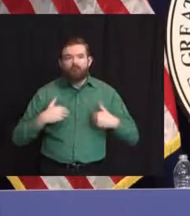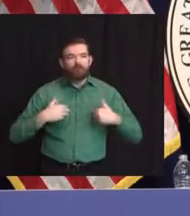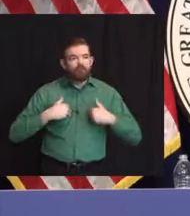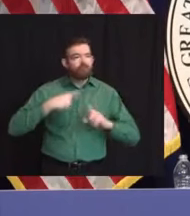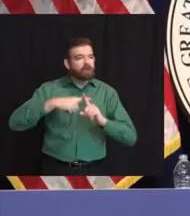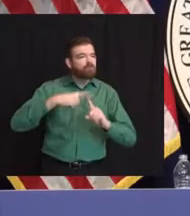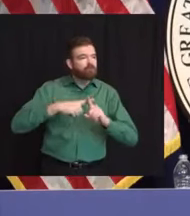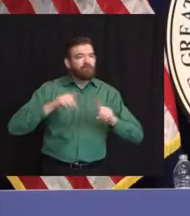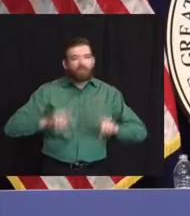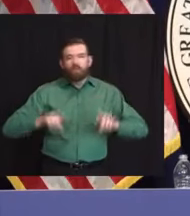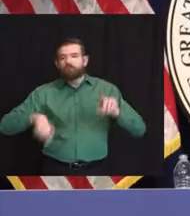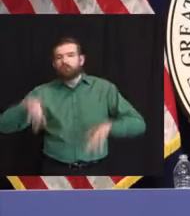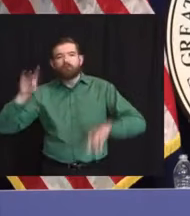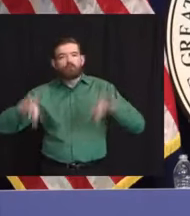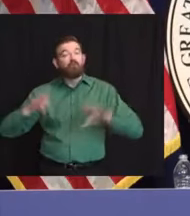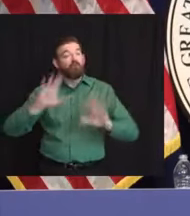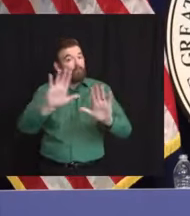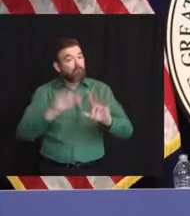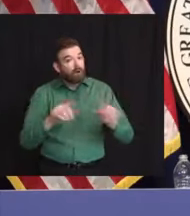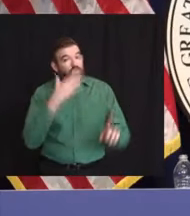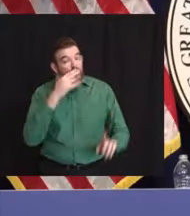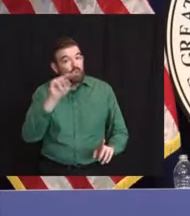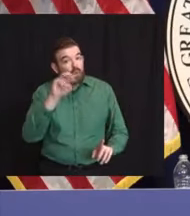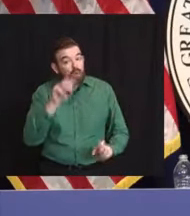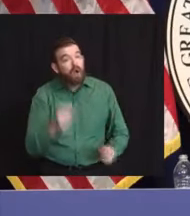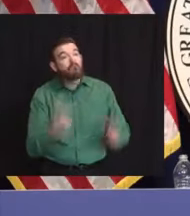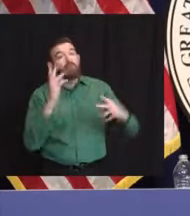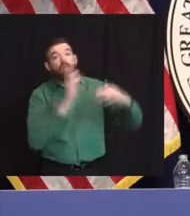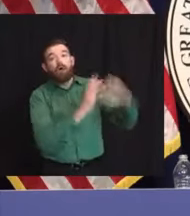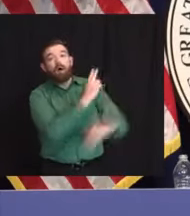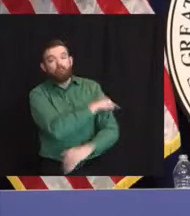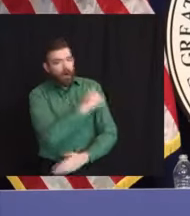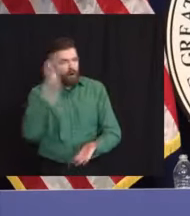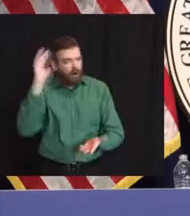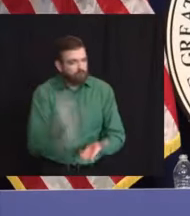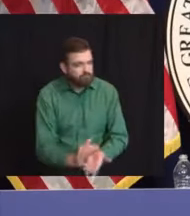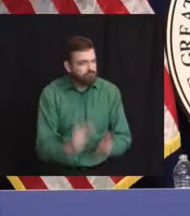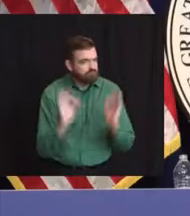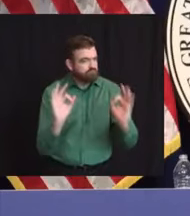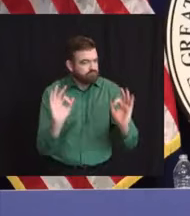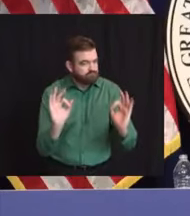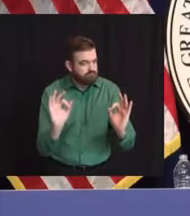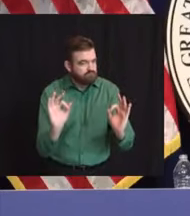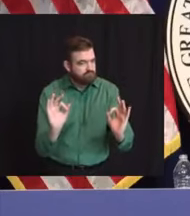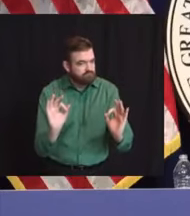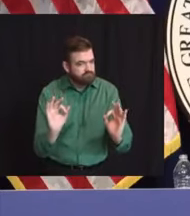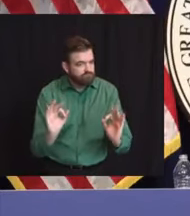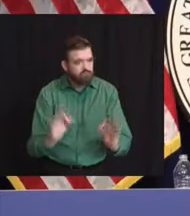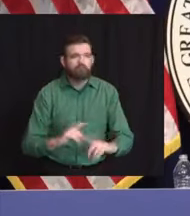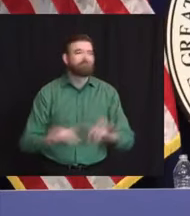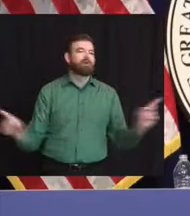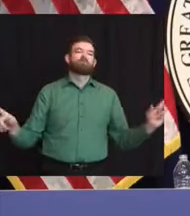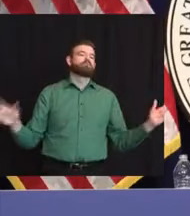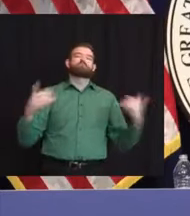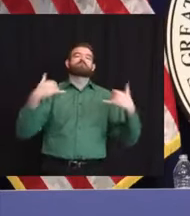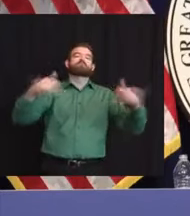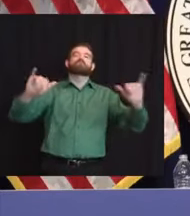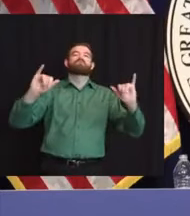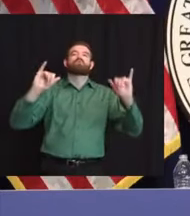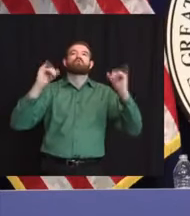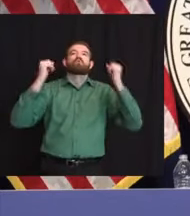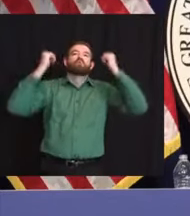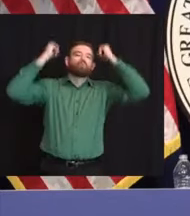today, the ICU percentage of those hospitalizations is higher than we'd like. So we're not out of the woods yet. So with